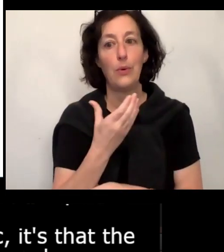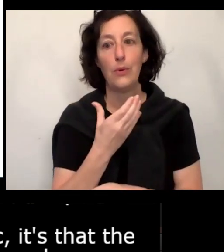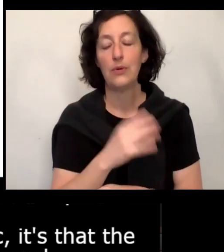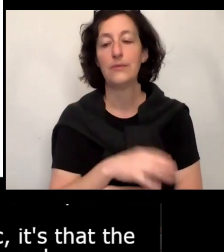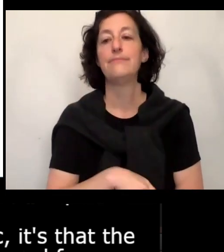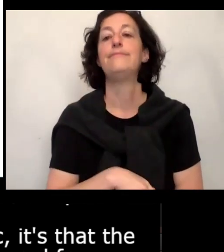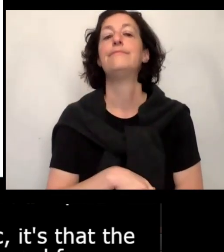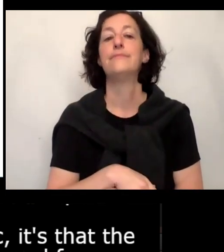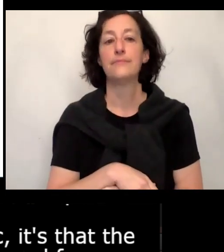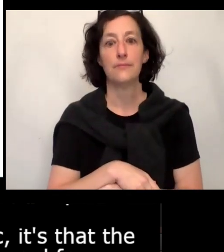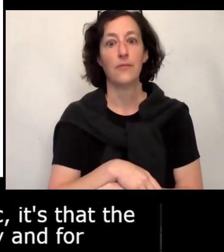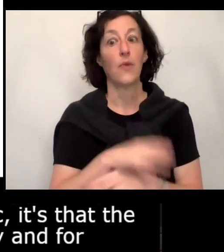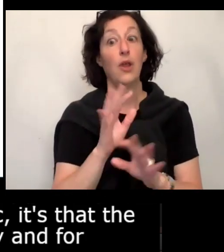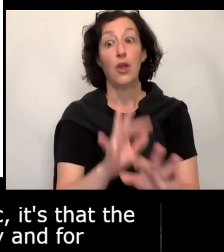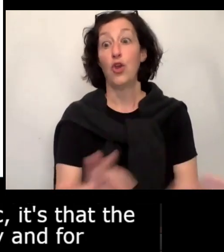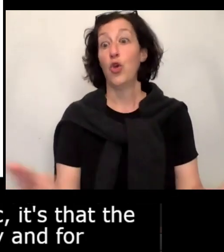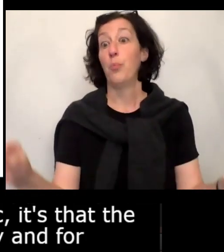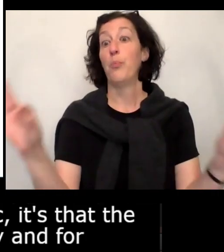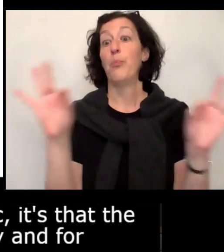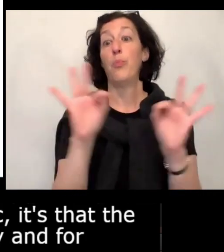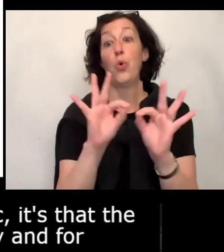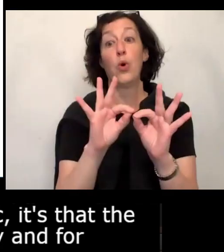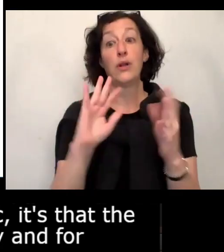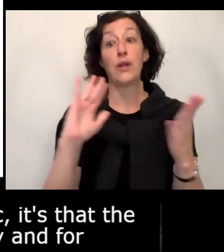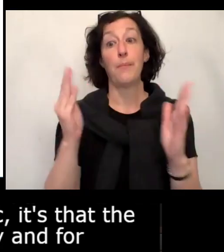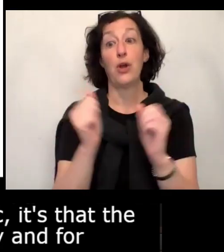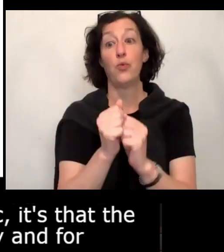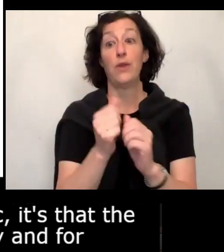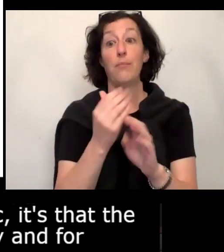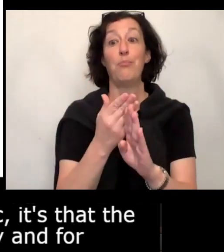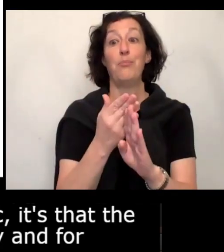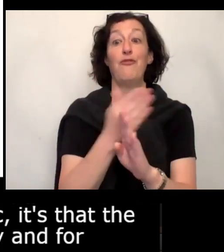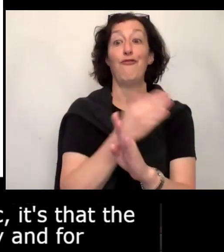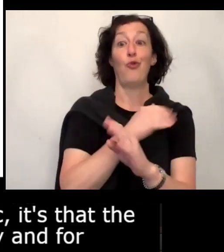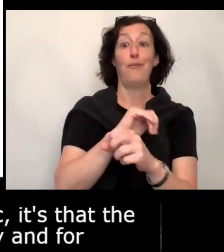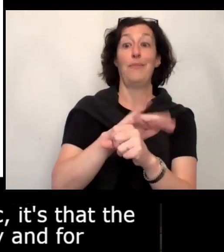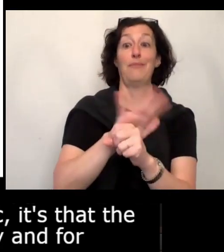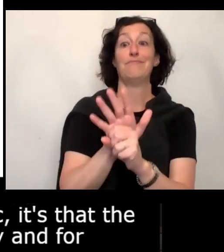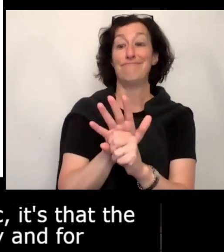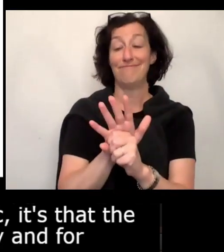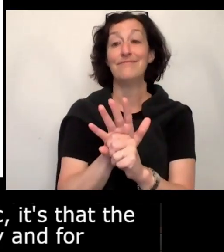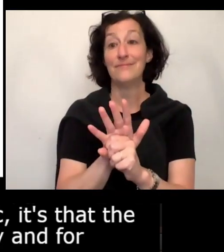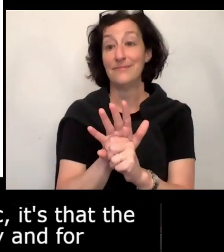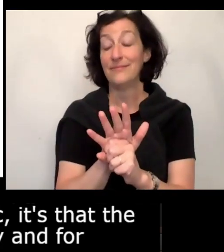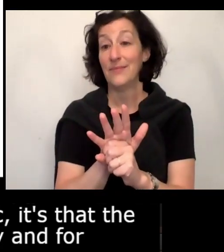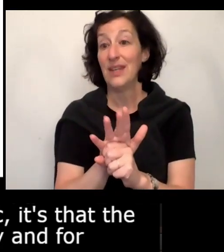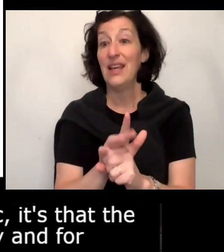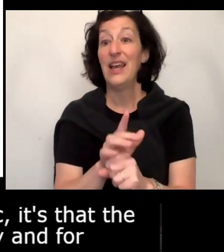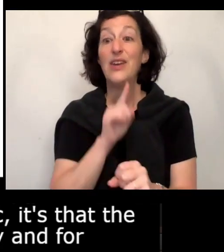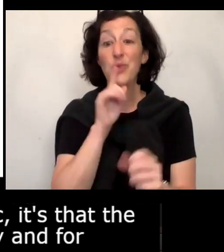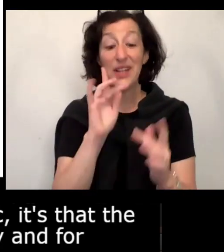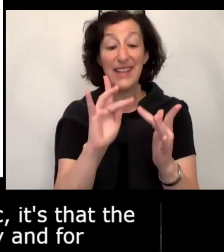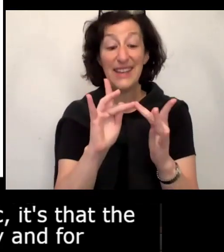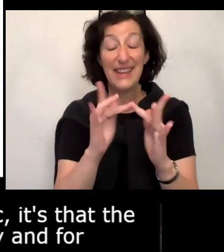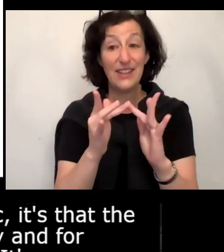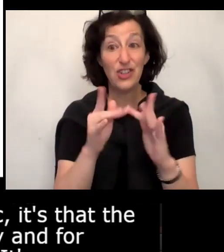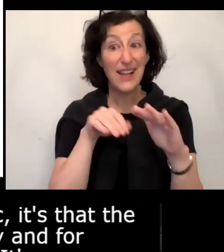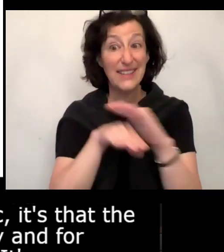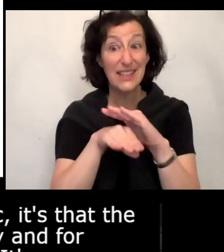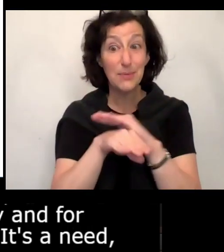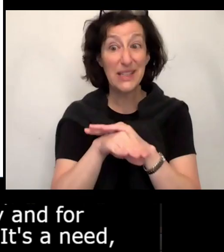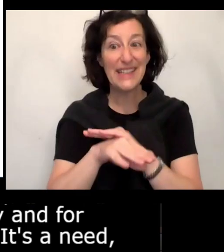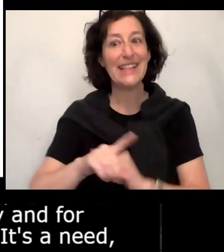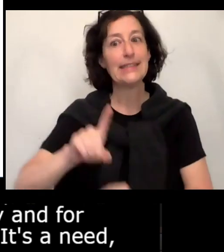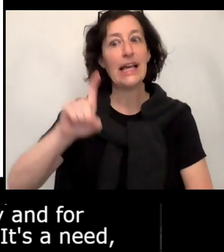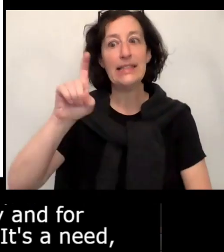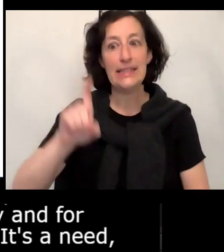is greater than ever before, and it really is it's a need, not a want, and it's a